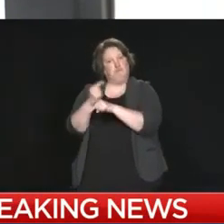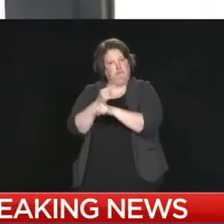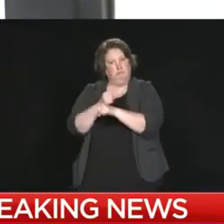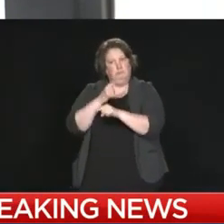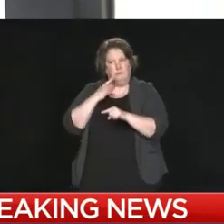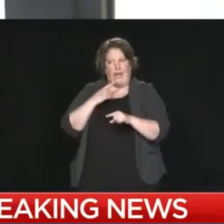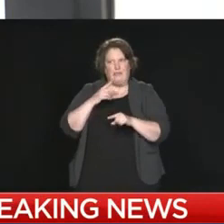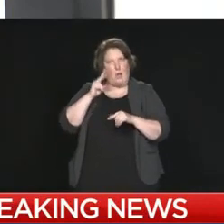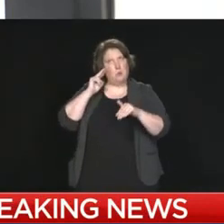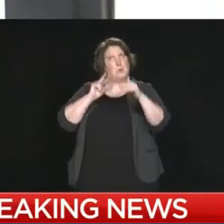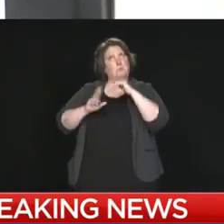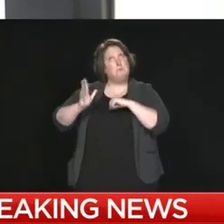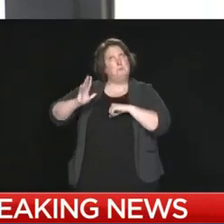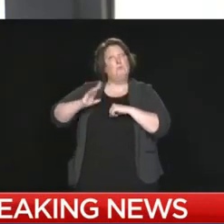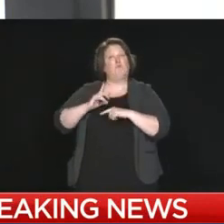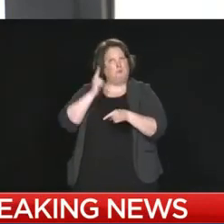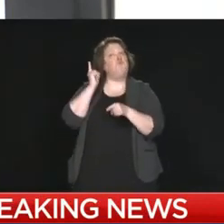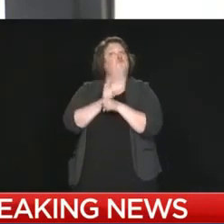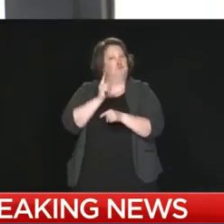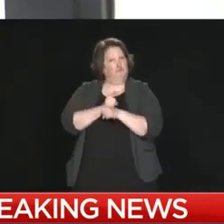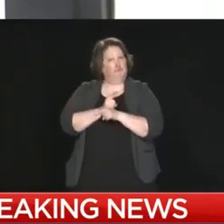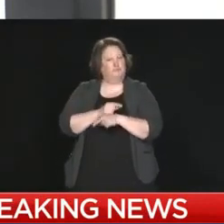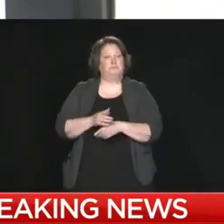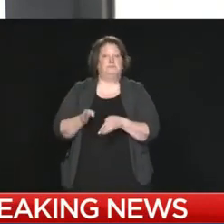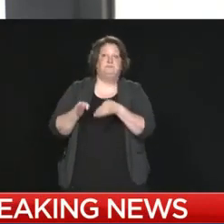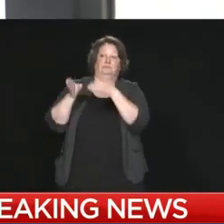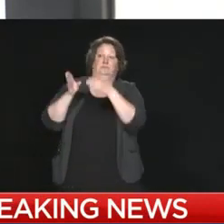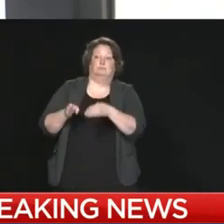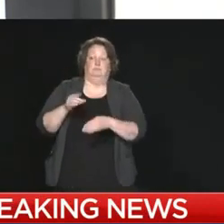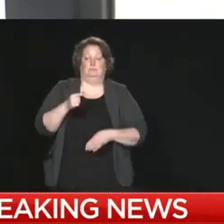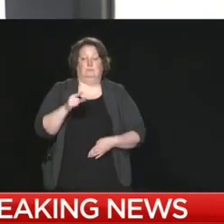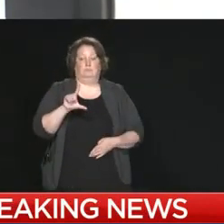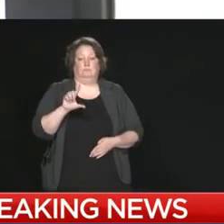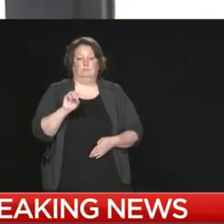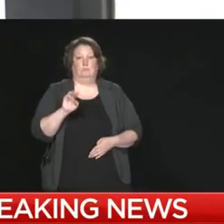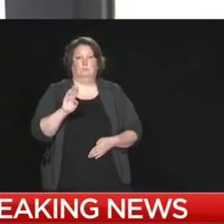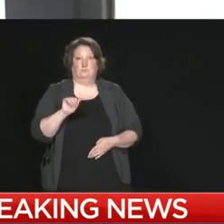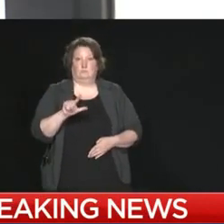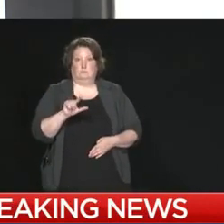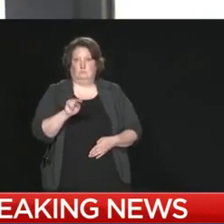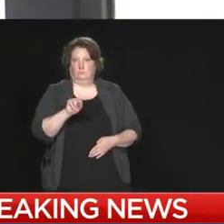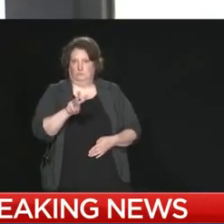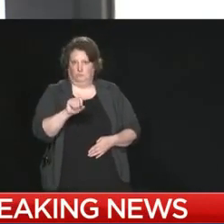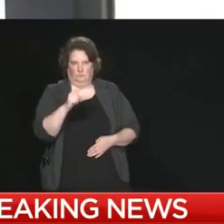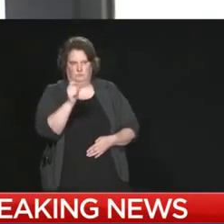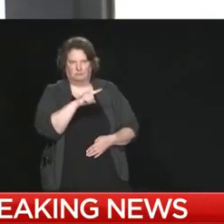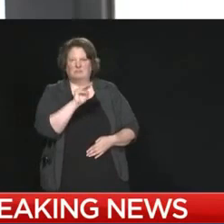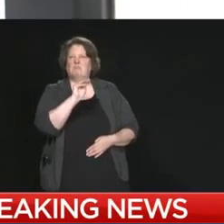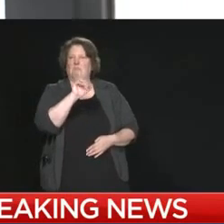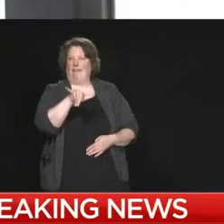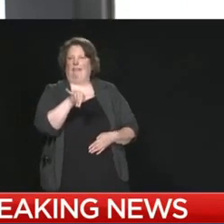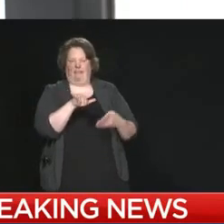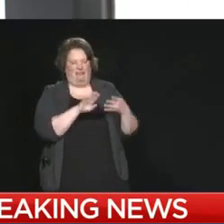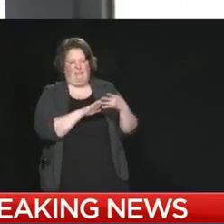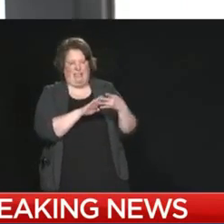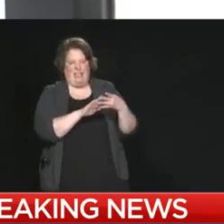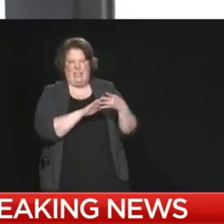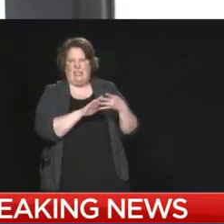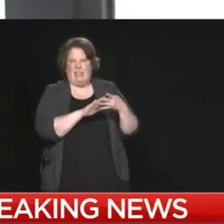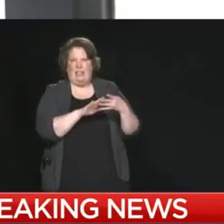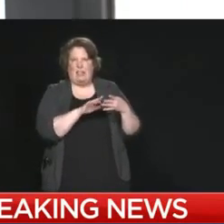system should work. Prime Minister Janet Silver, Global News. In mid-May, when we first heard reports that there was